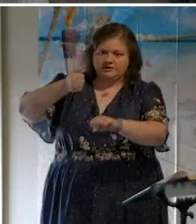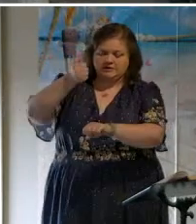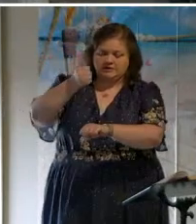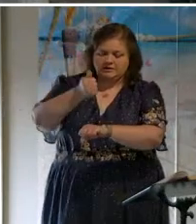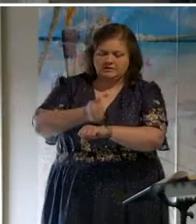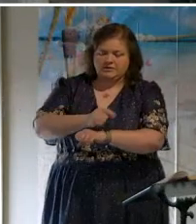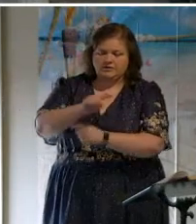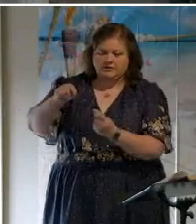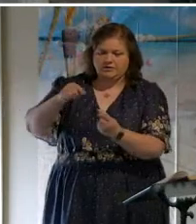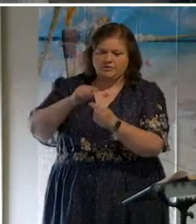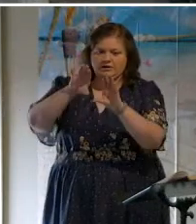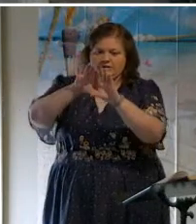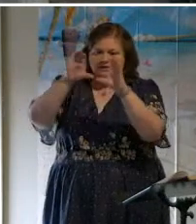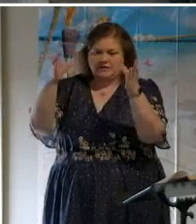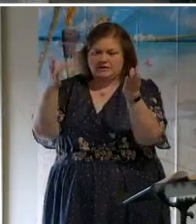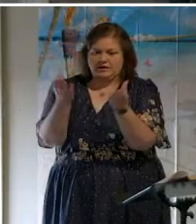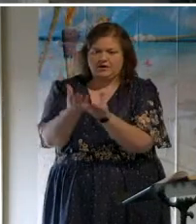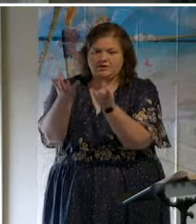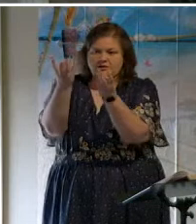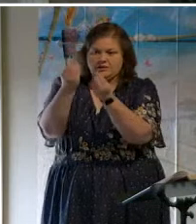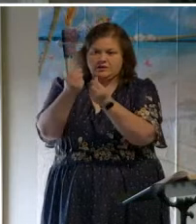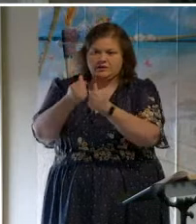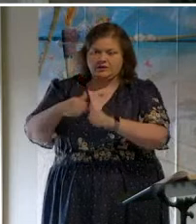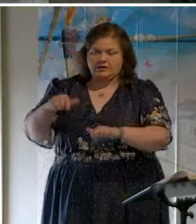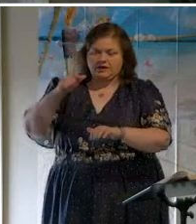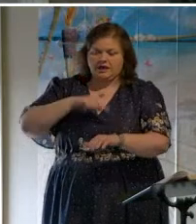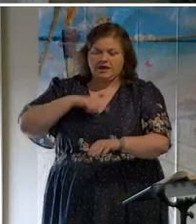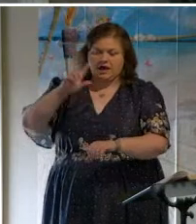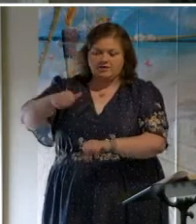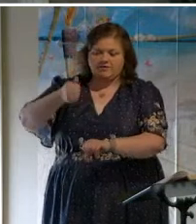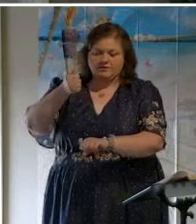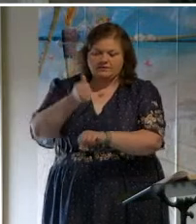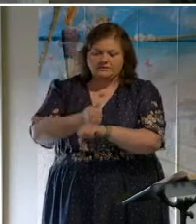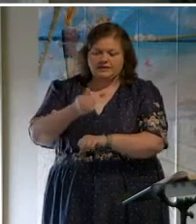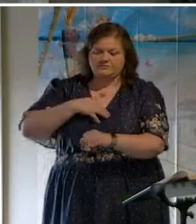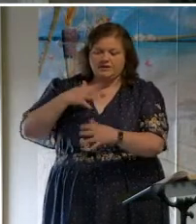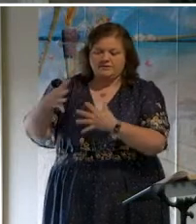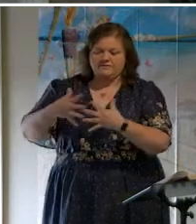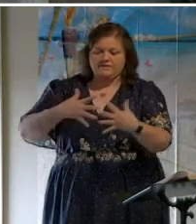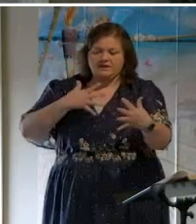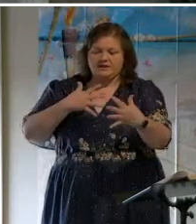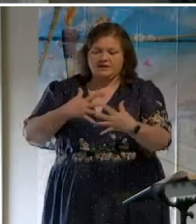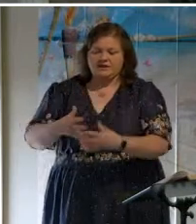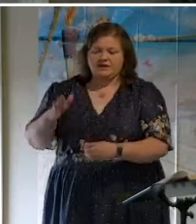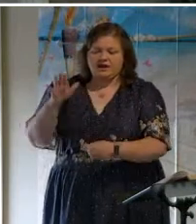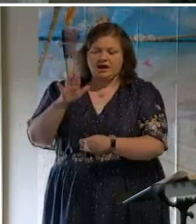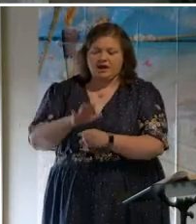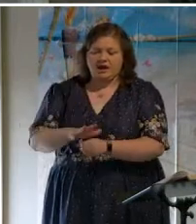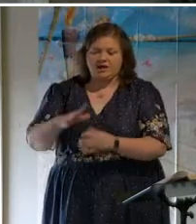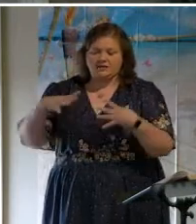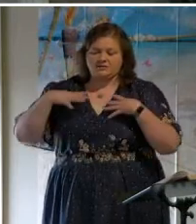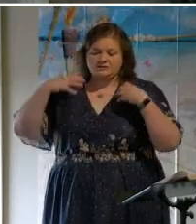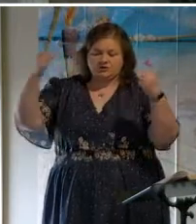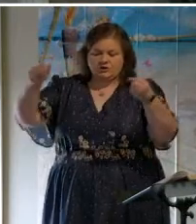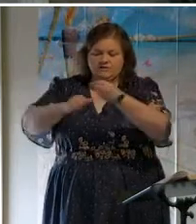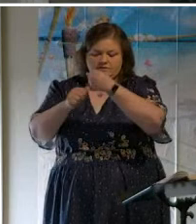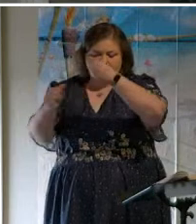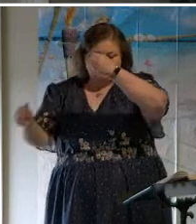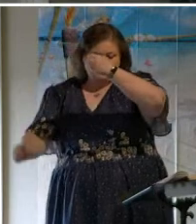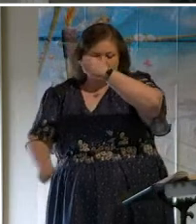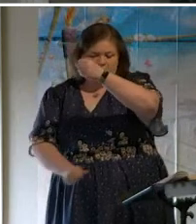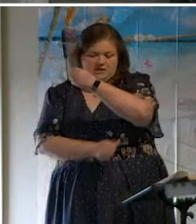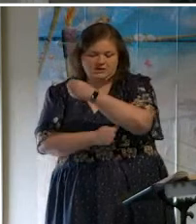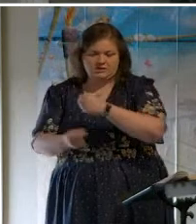the earth shall crumble. I will plant my feet on its firm foundation, for